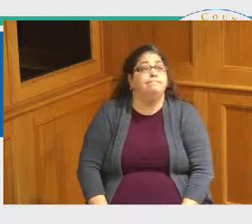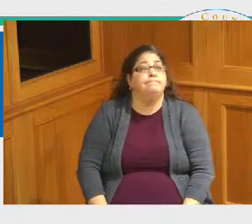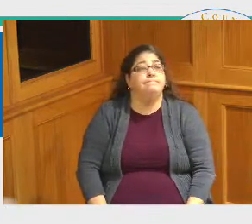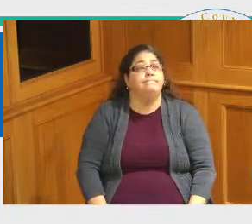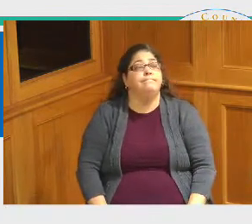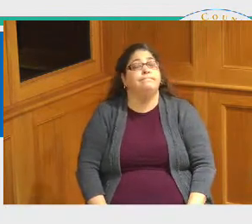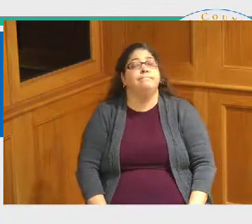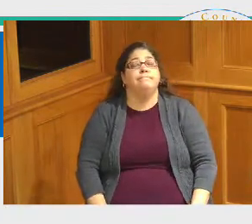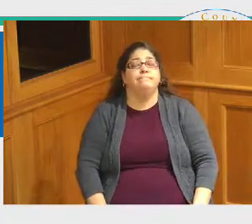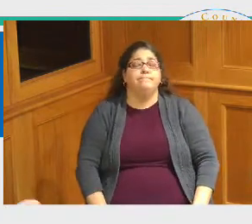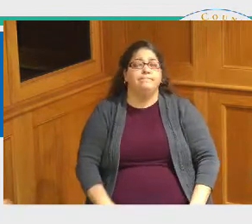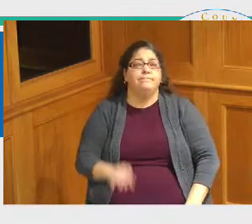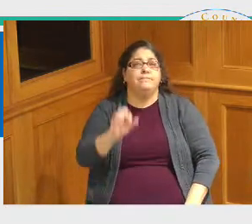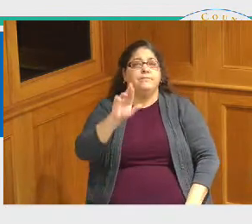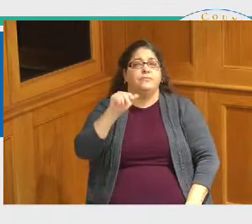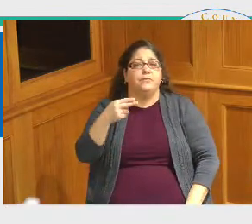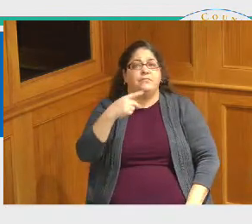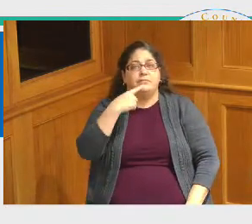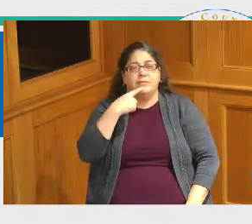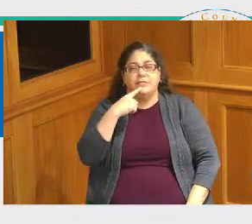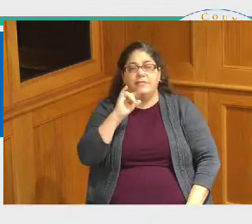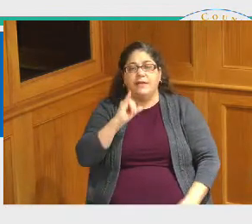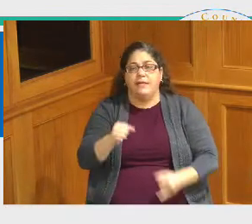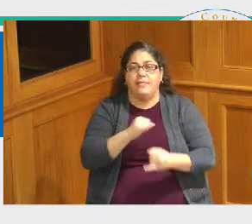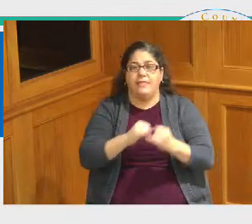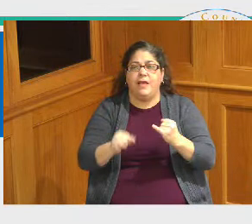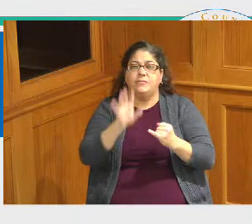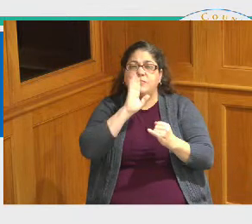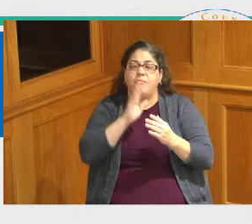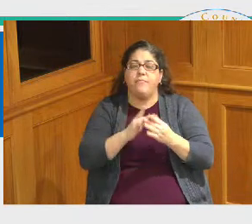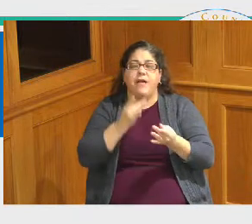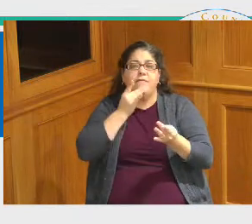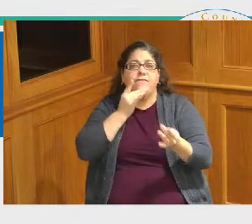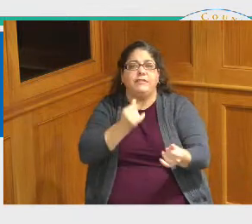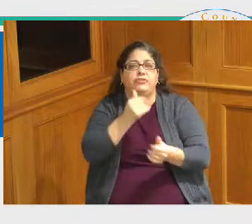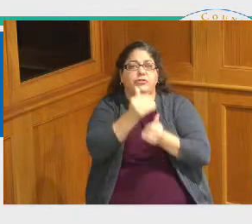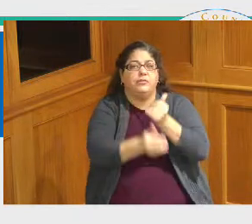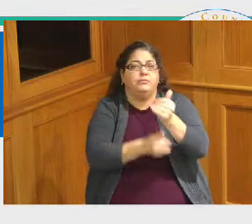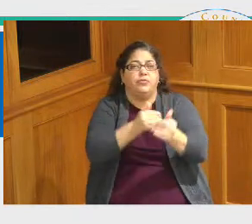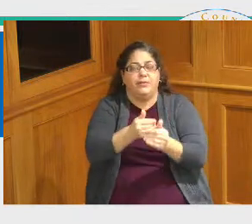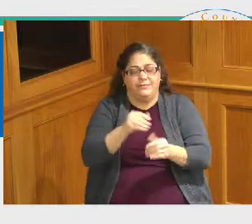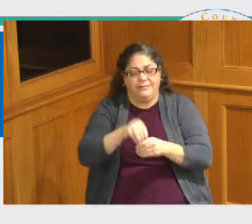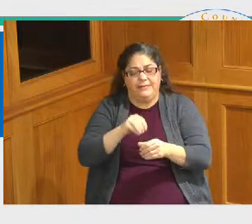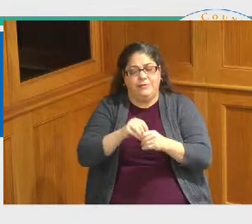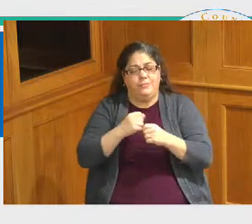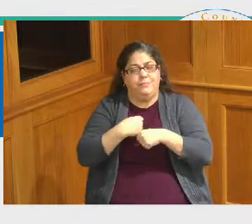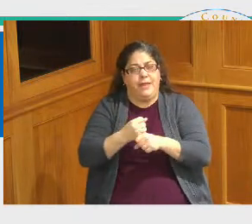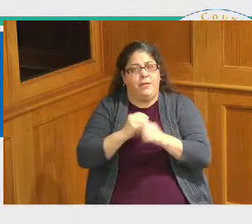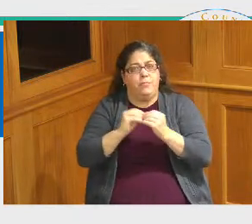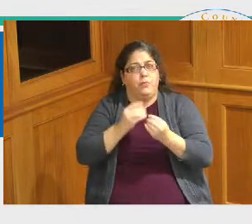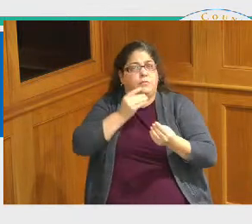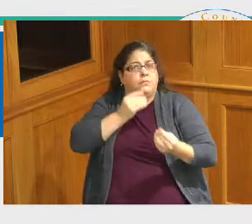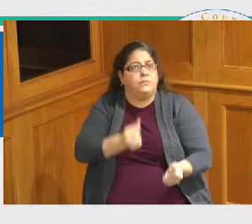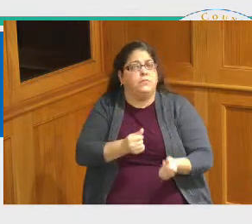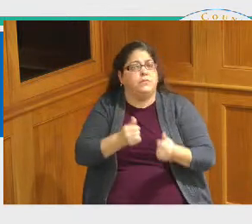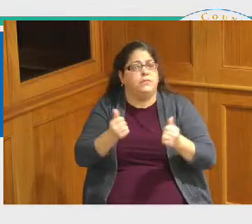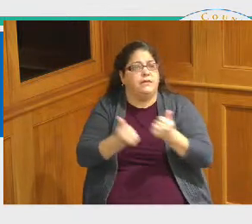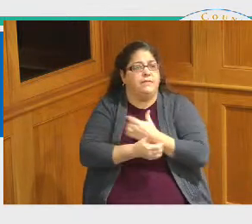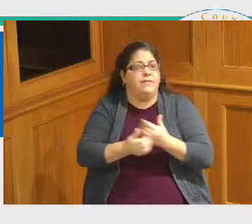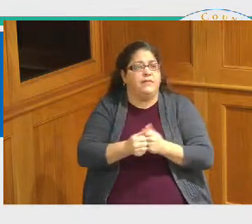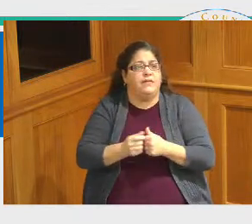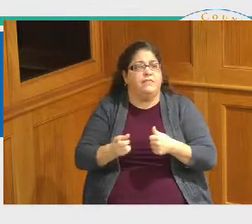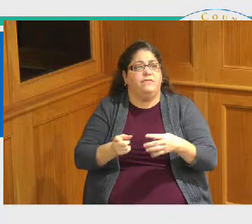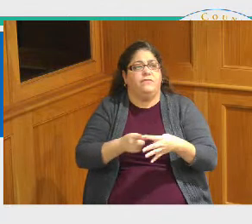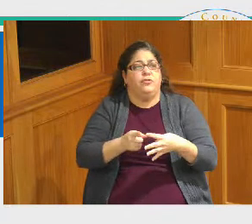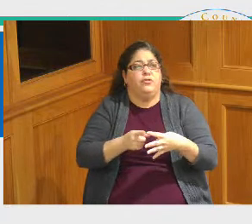The last point we wanted to make is really just about some of the efficiency processes that we're going through internally within HR. So the first item you notice doesn't